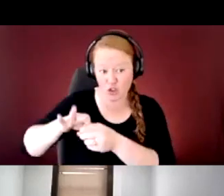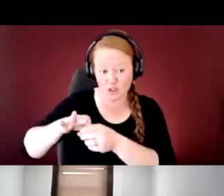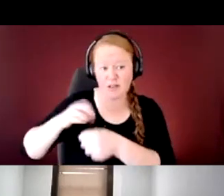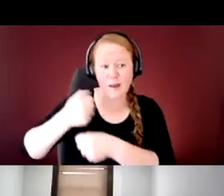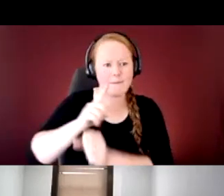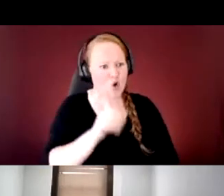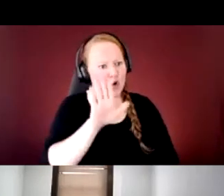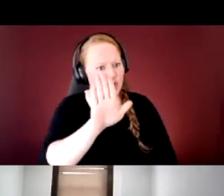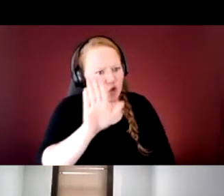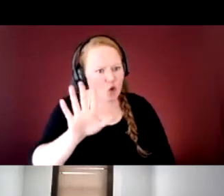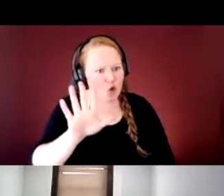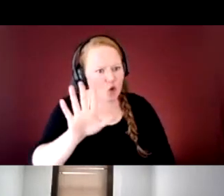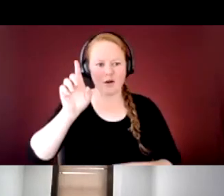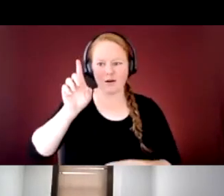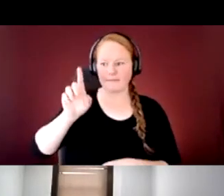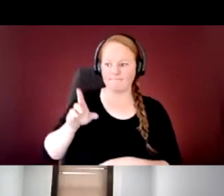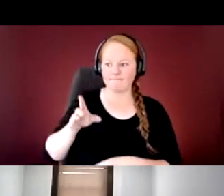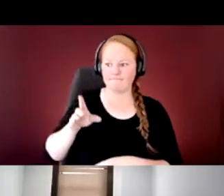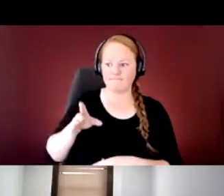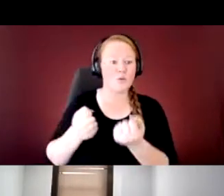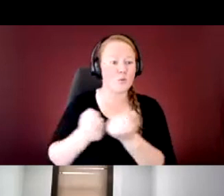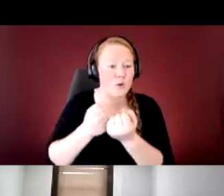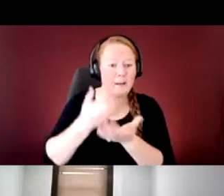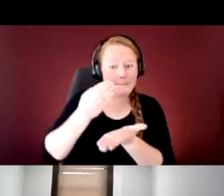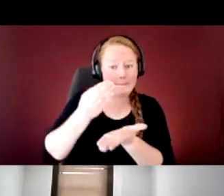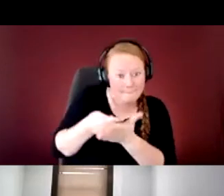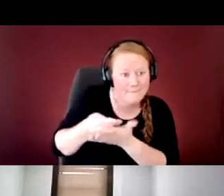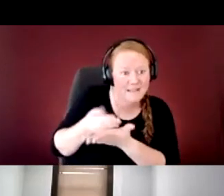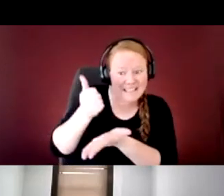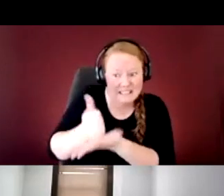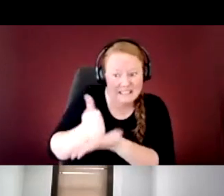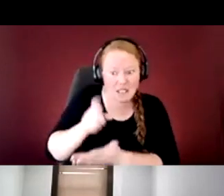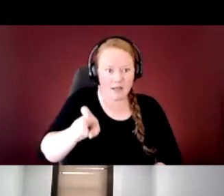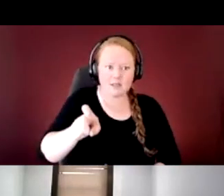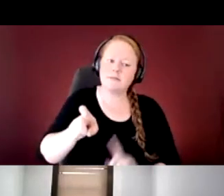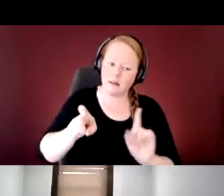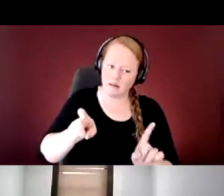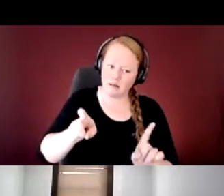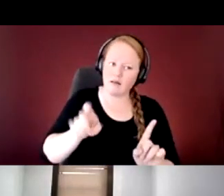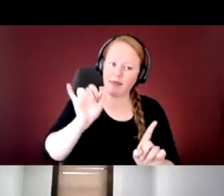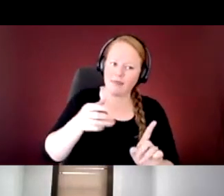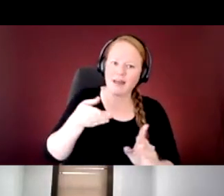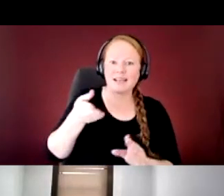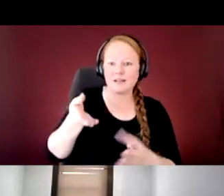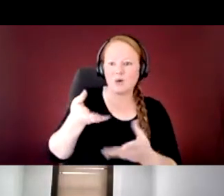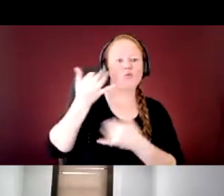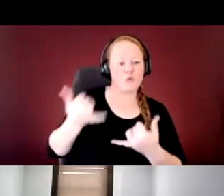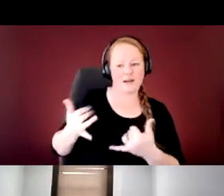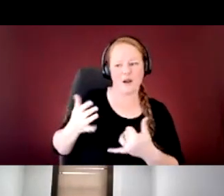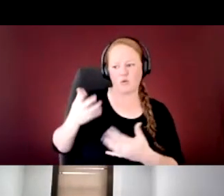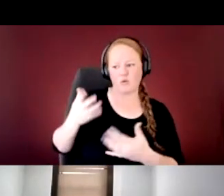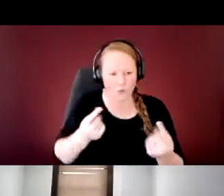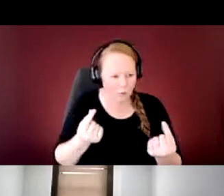relief needs are met in this initial round of spending. On behalf of the Stimulus Advisory Board, I want to thank the mayor for